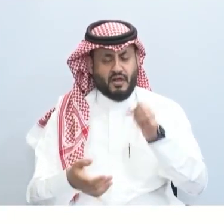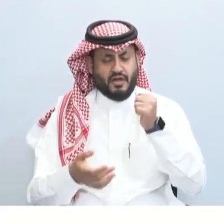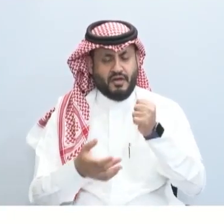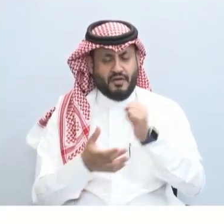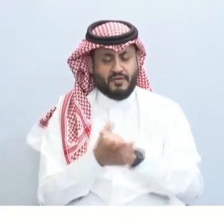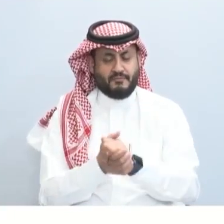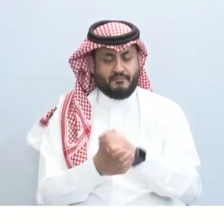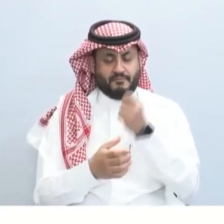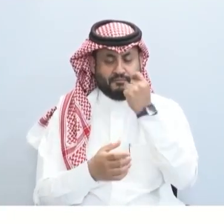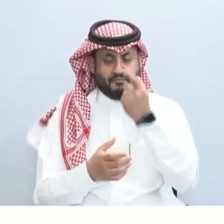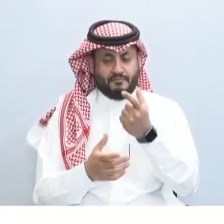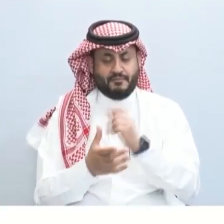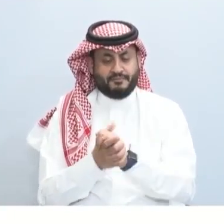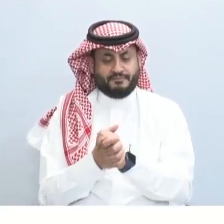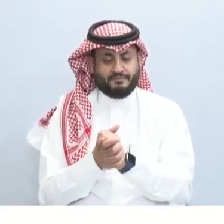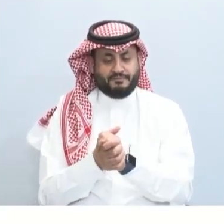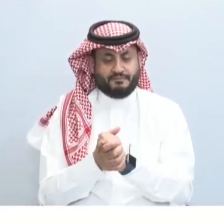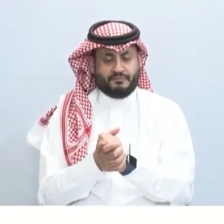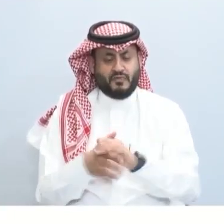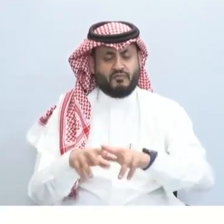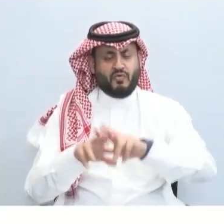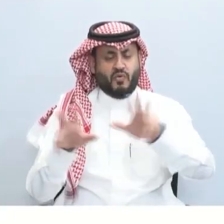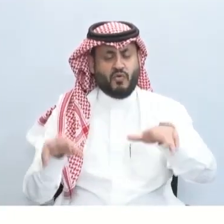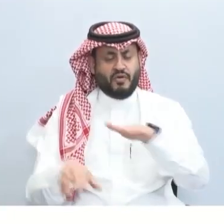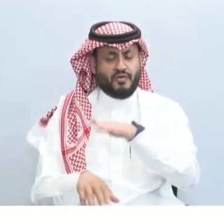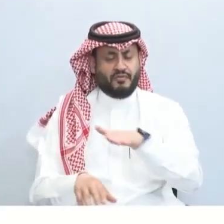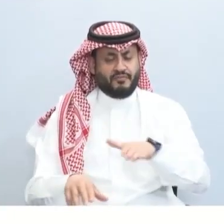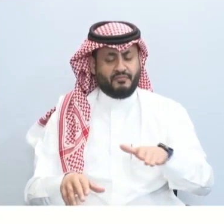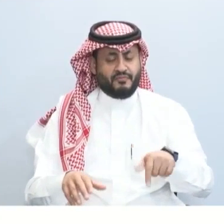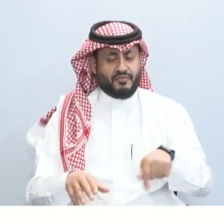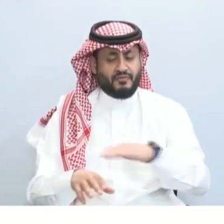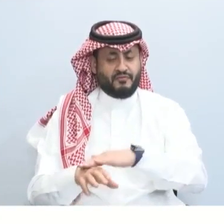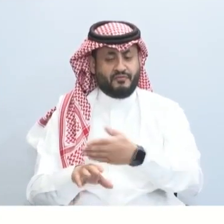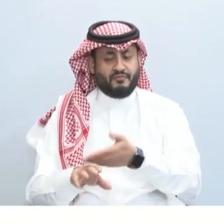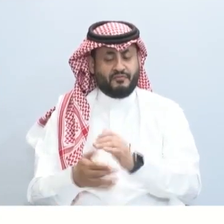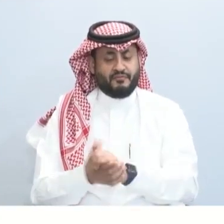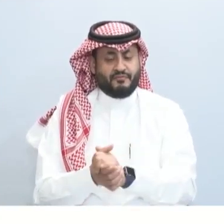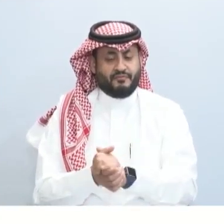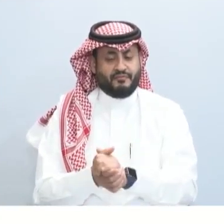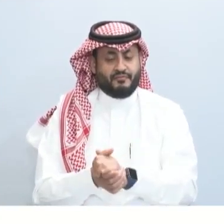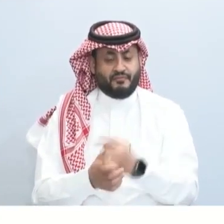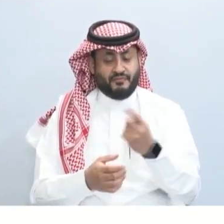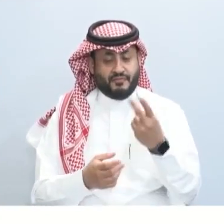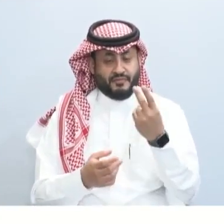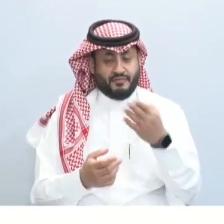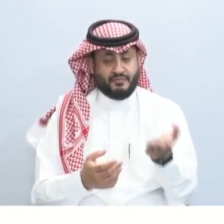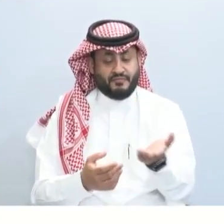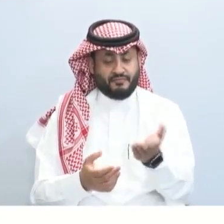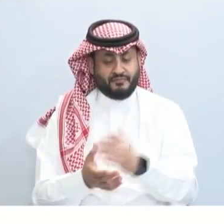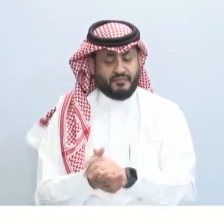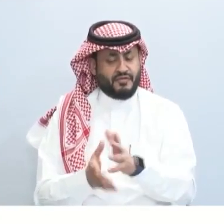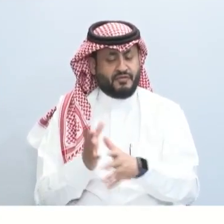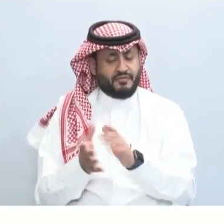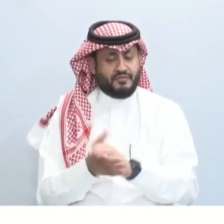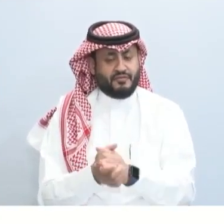strong and bright for all the children of the land. So here in this two sentence talks